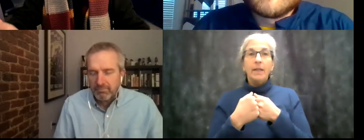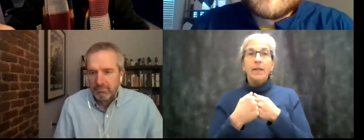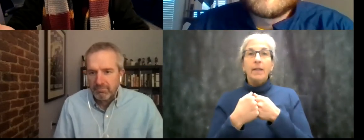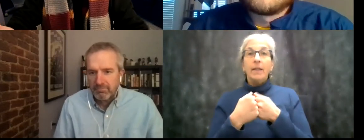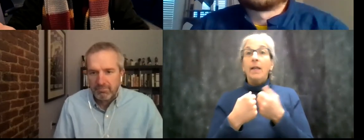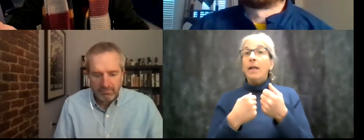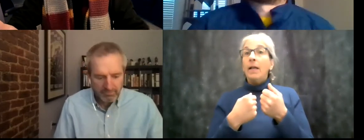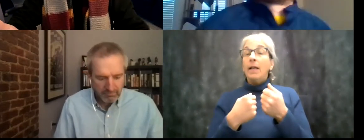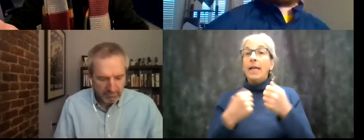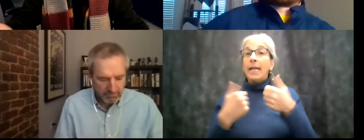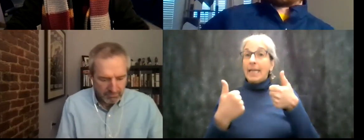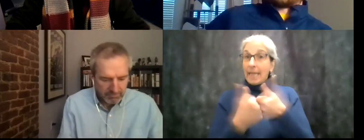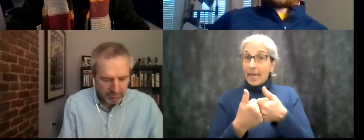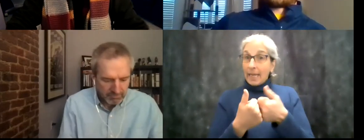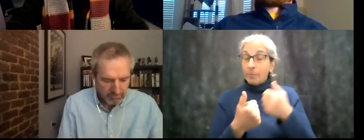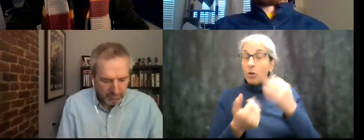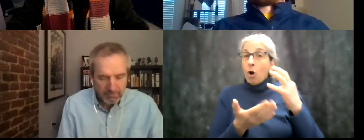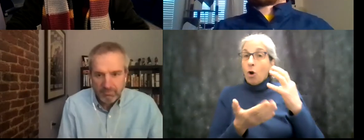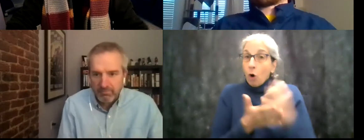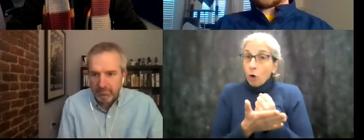made more money than movies.